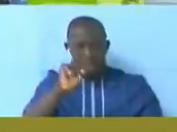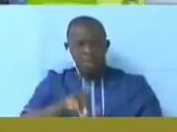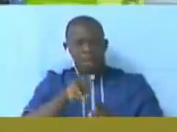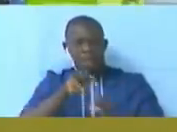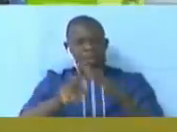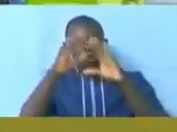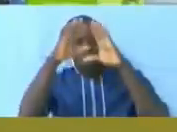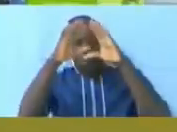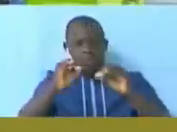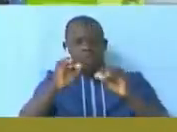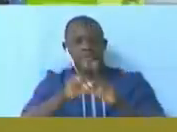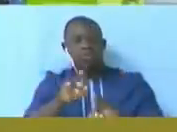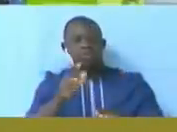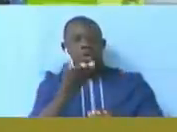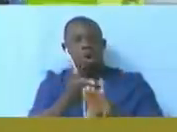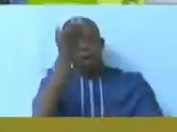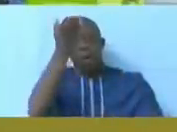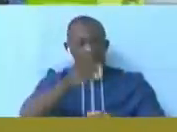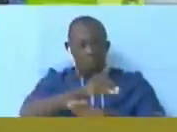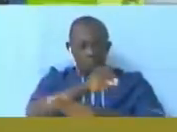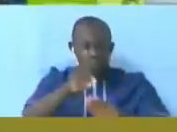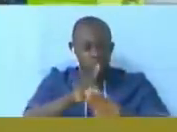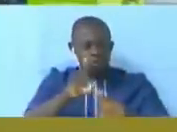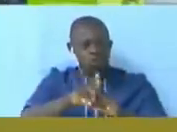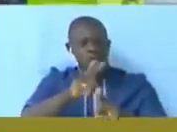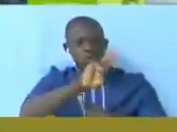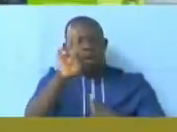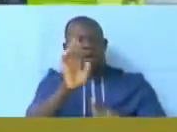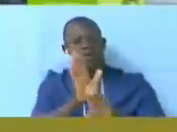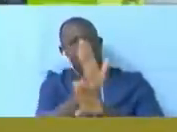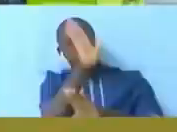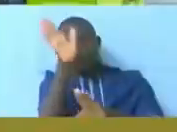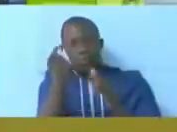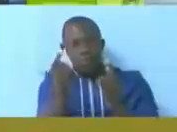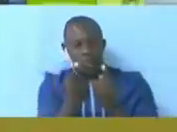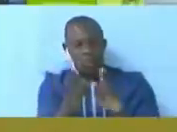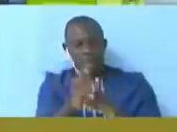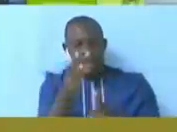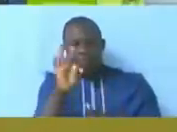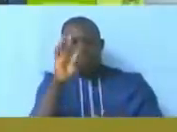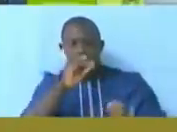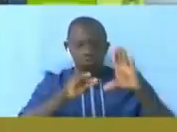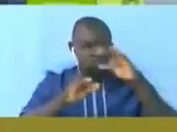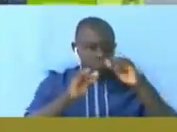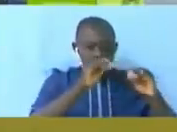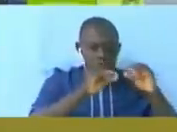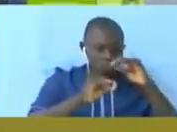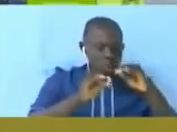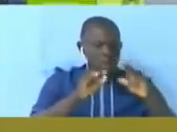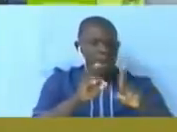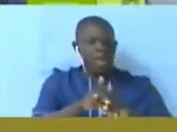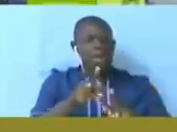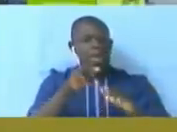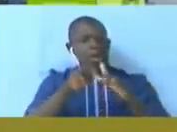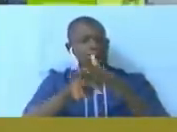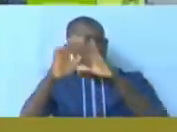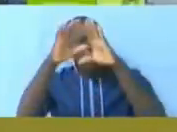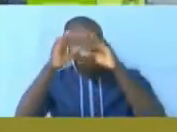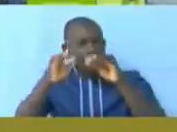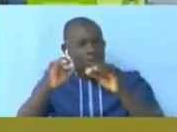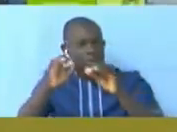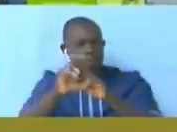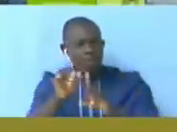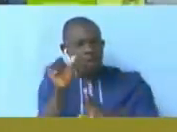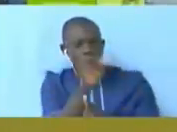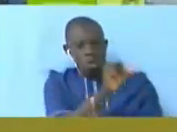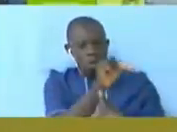it doesn't have a ceiling. So when you are talking in one office, and you are in another office, you can hear directly all what is being said. Ako